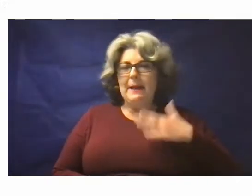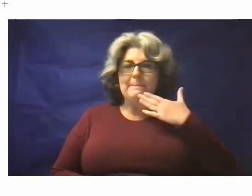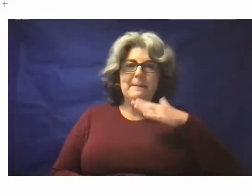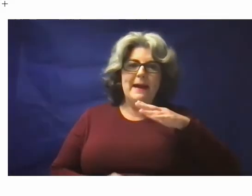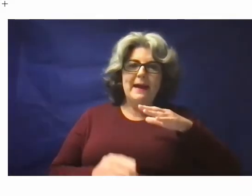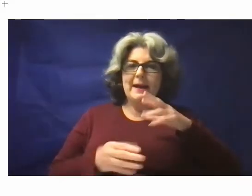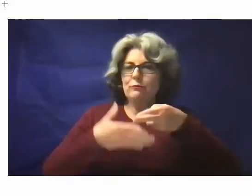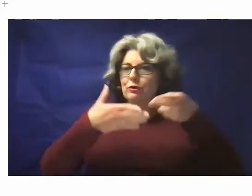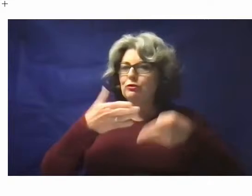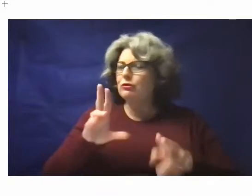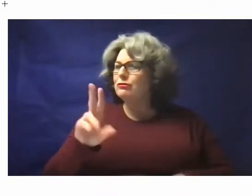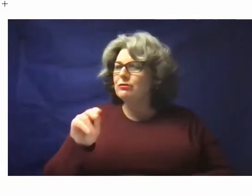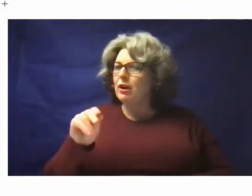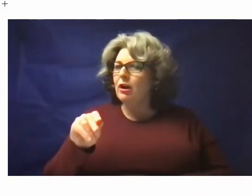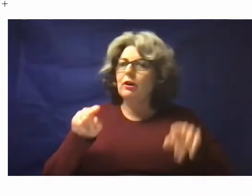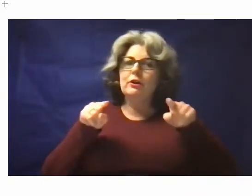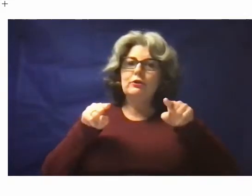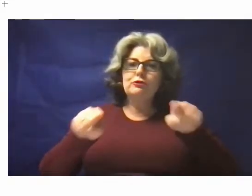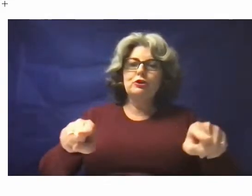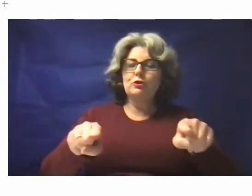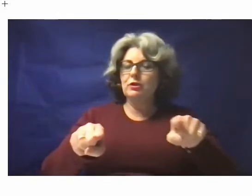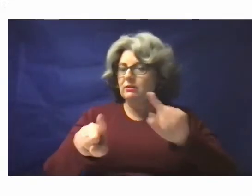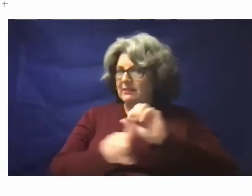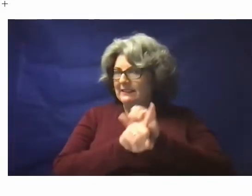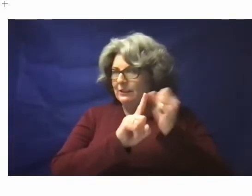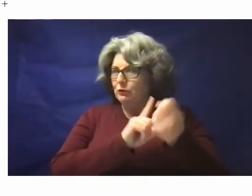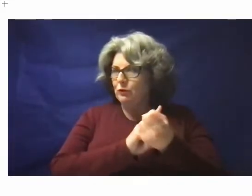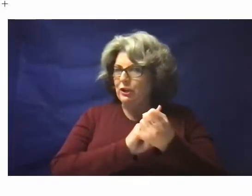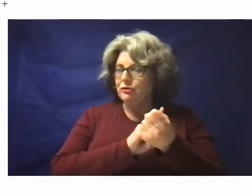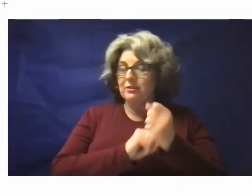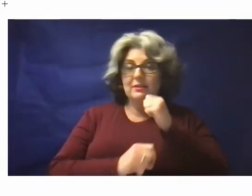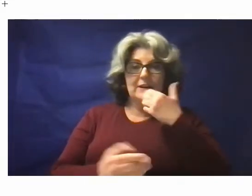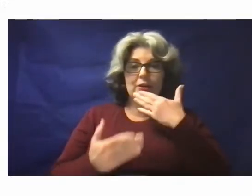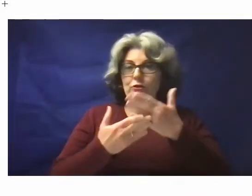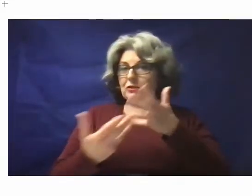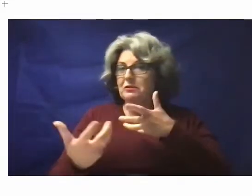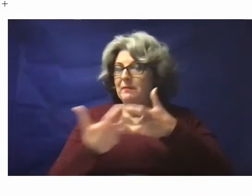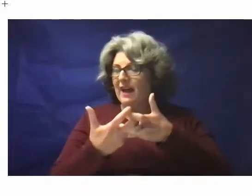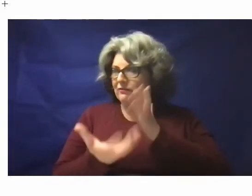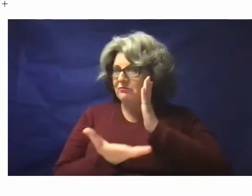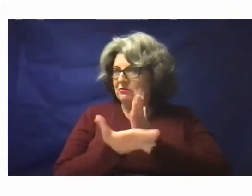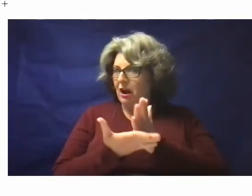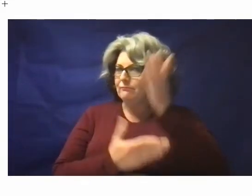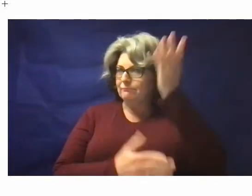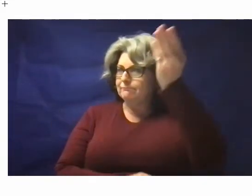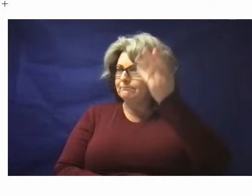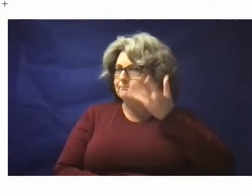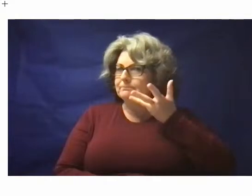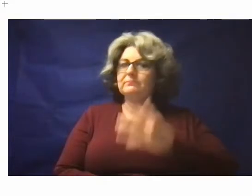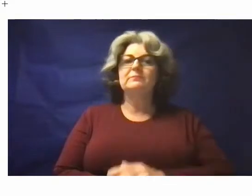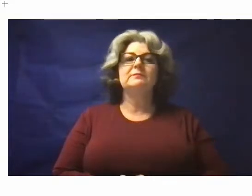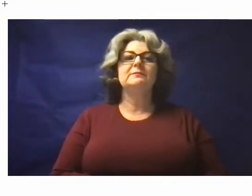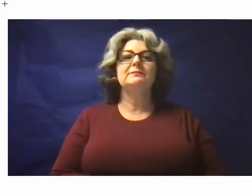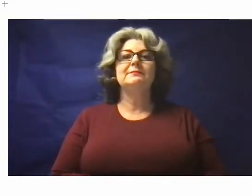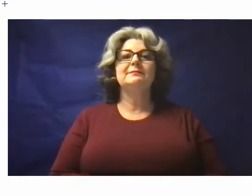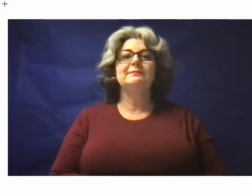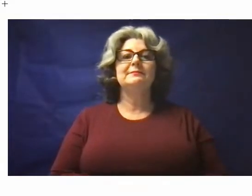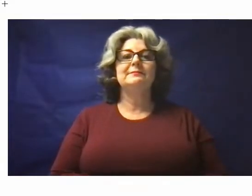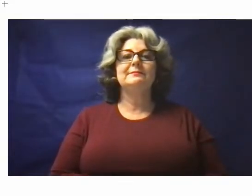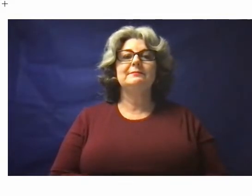then come to us. That would be tough to fix later on. Okay, so